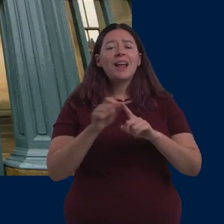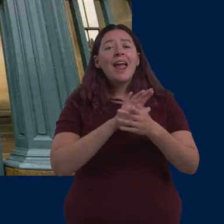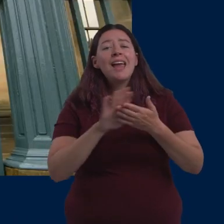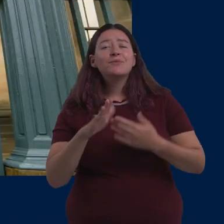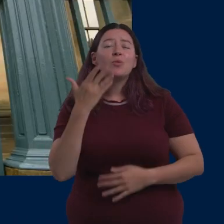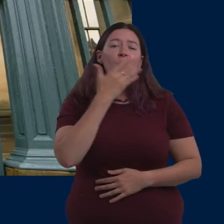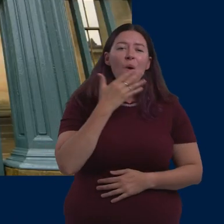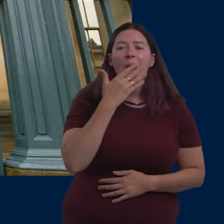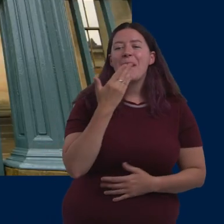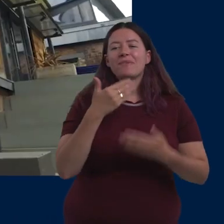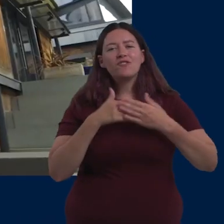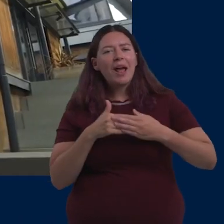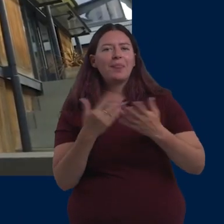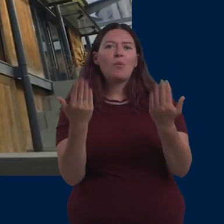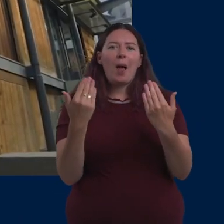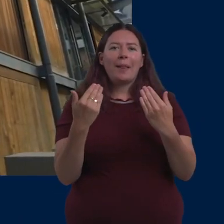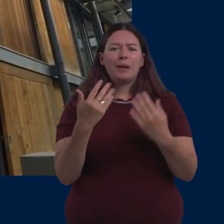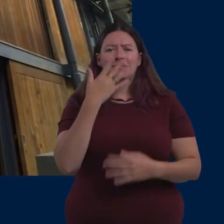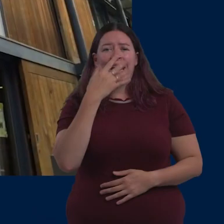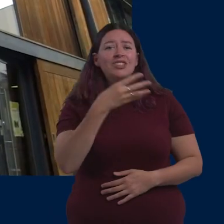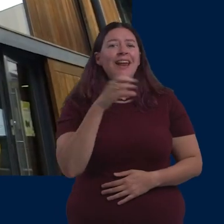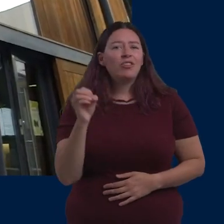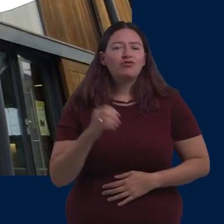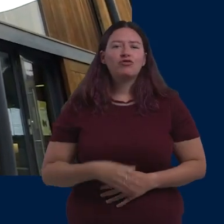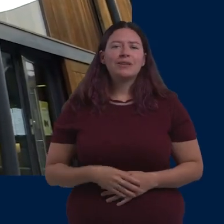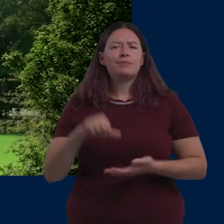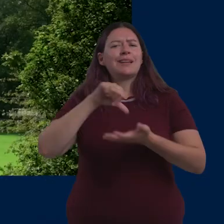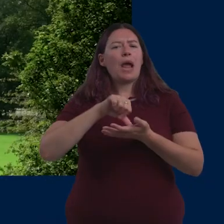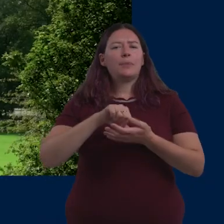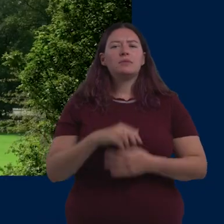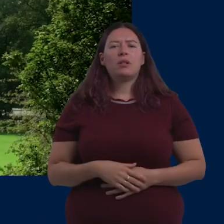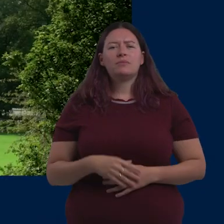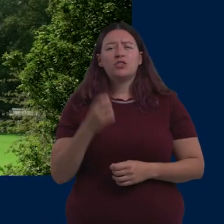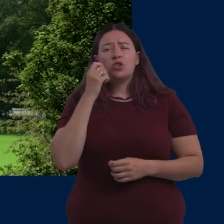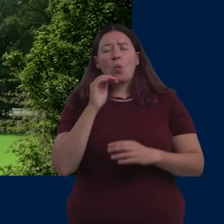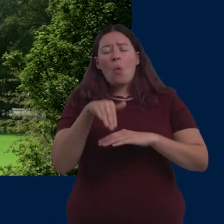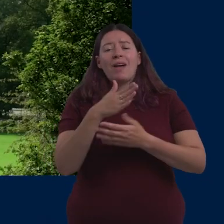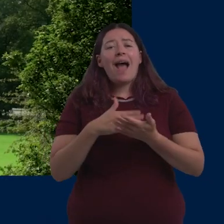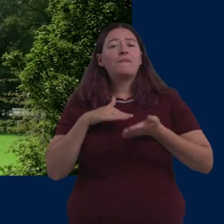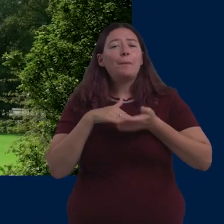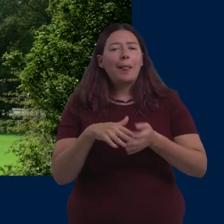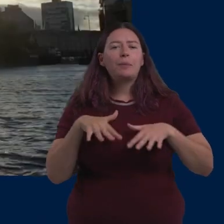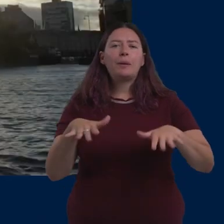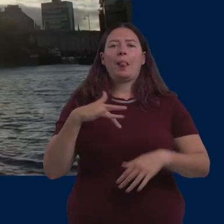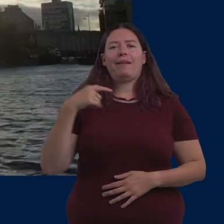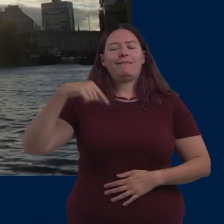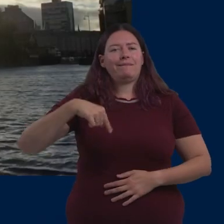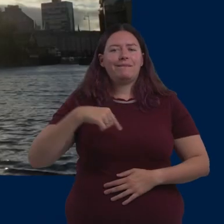Edinburgh is a warm, friendly, welcoming 900-year-old capital comprising just over 500,000